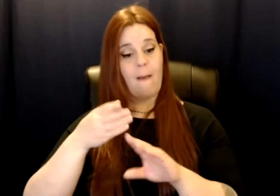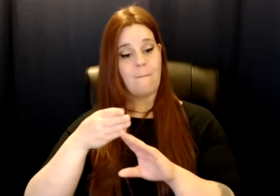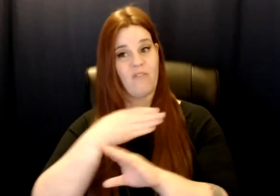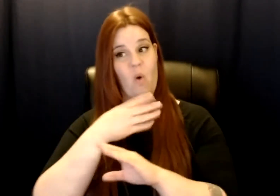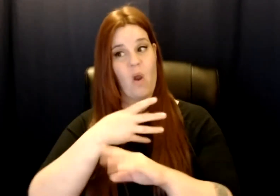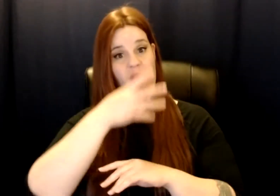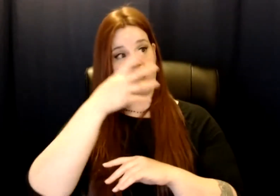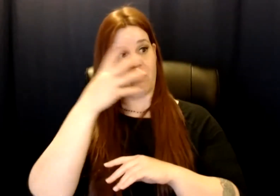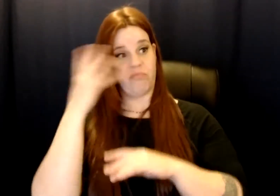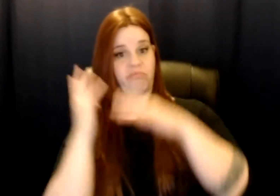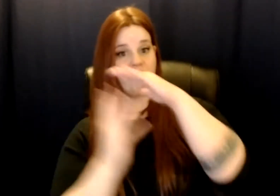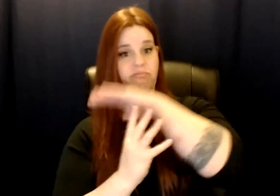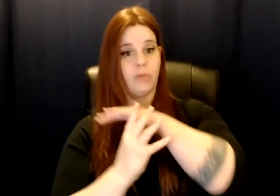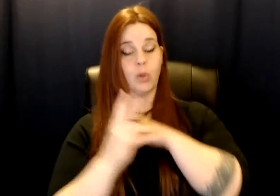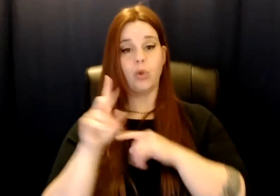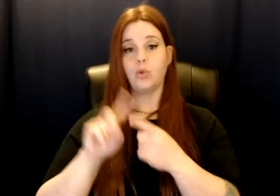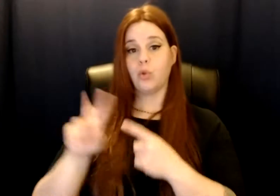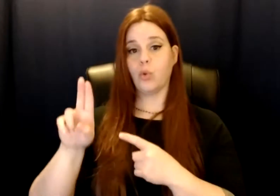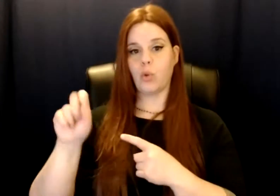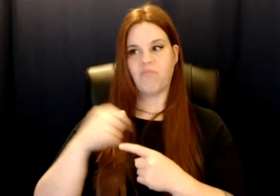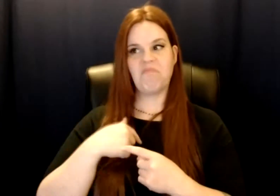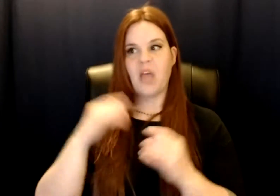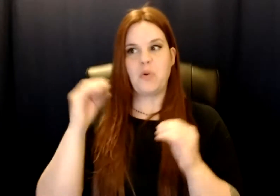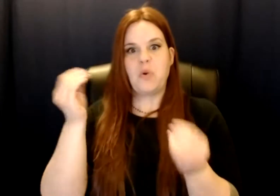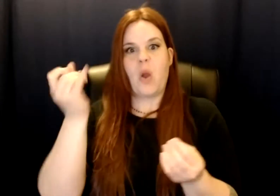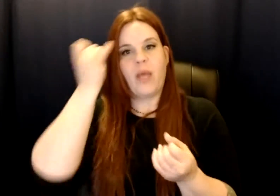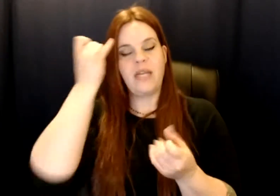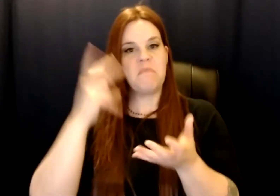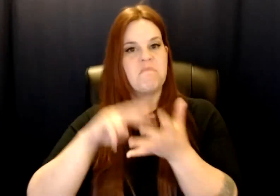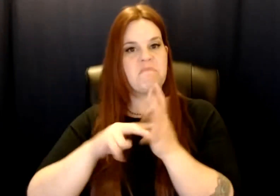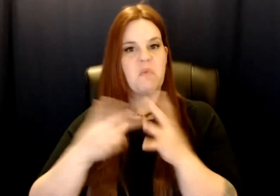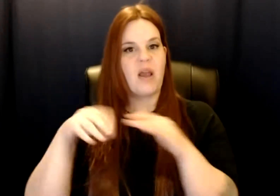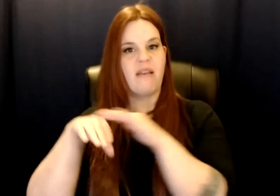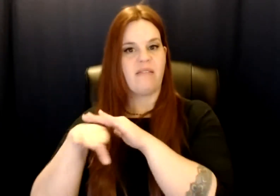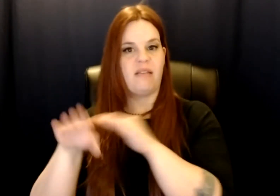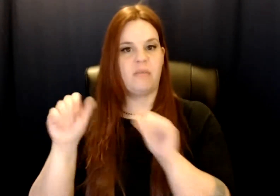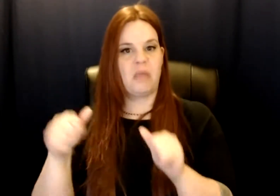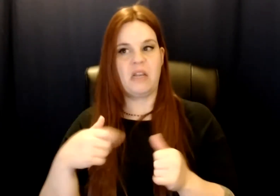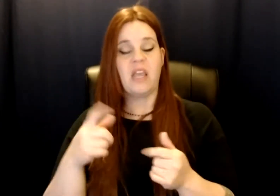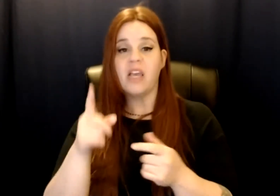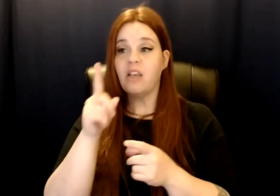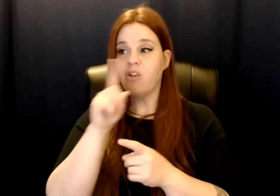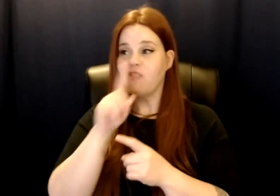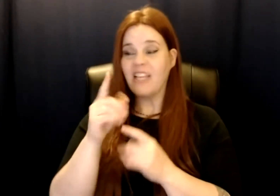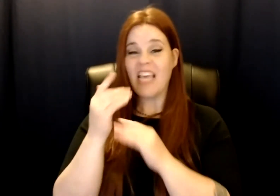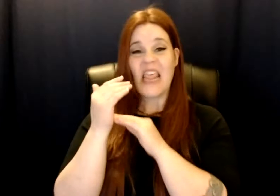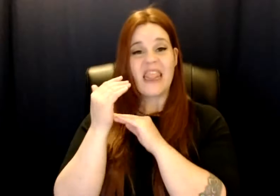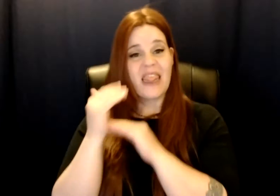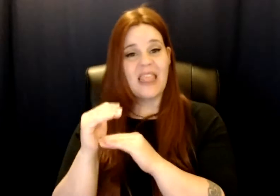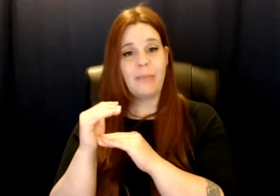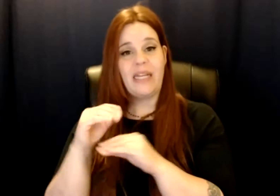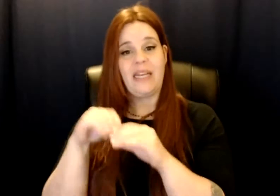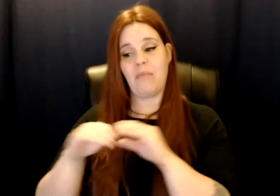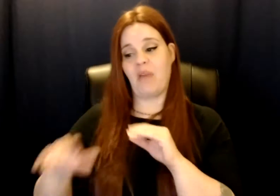it means when it comes to accessibility. I was very limited what I came across when it comes